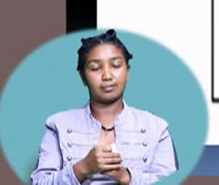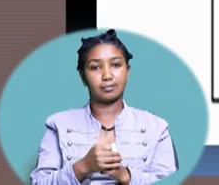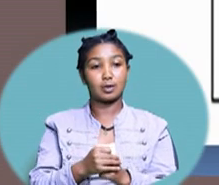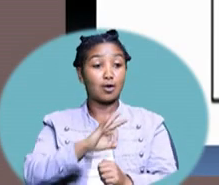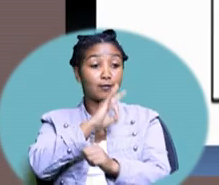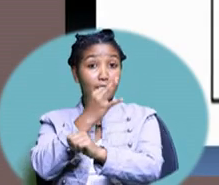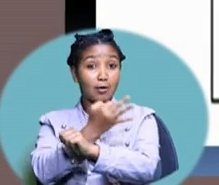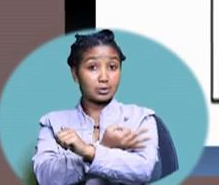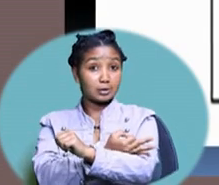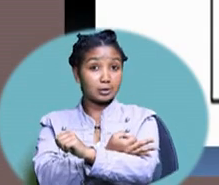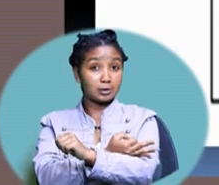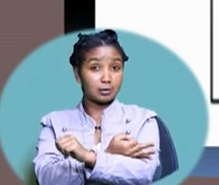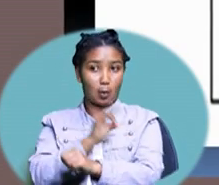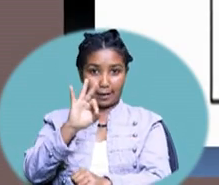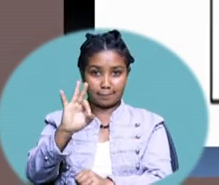of force